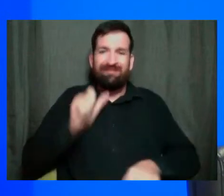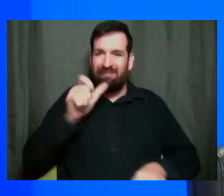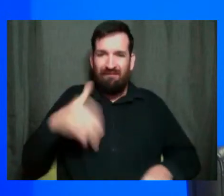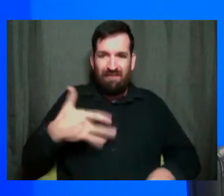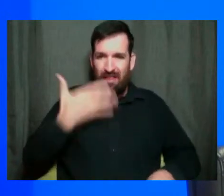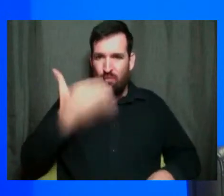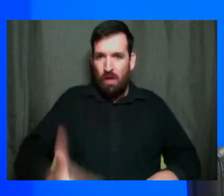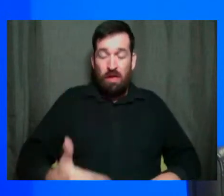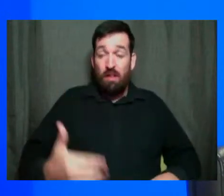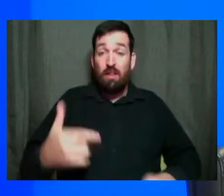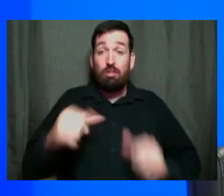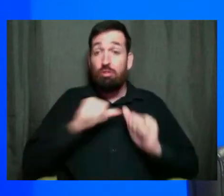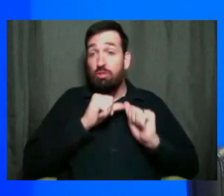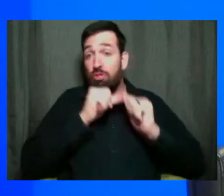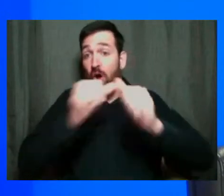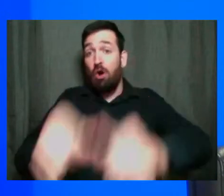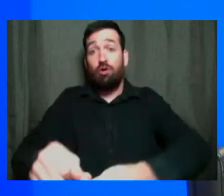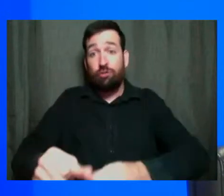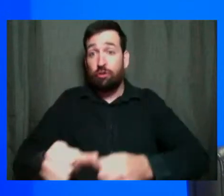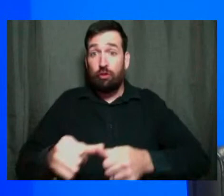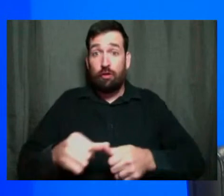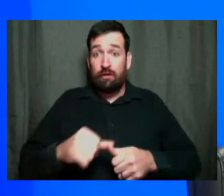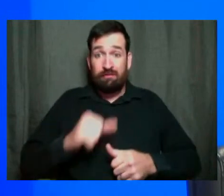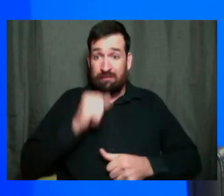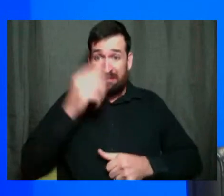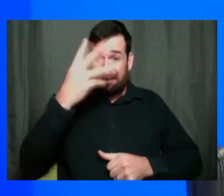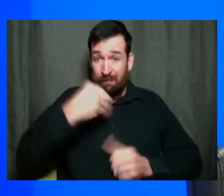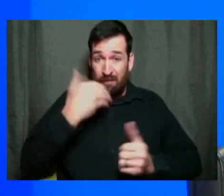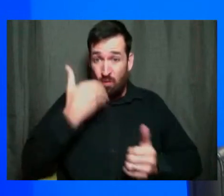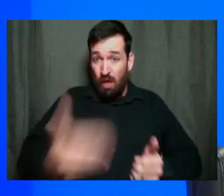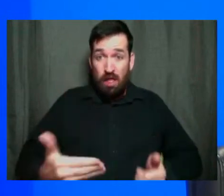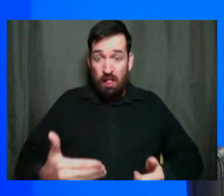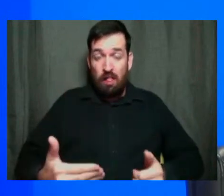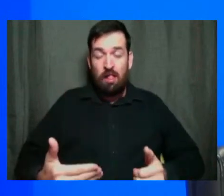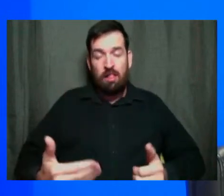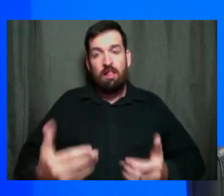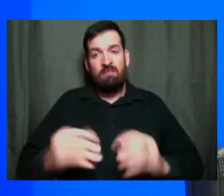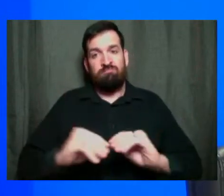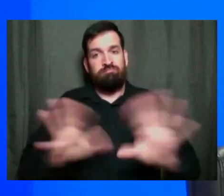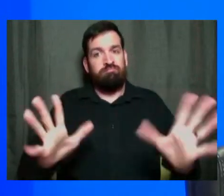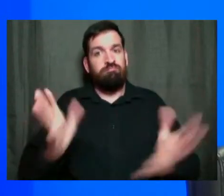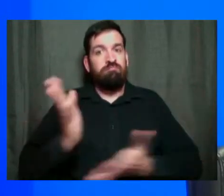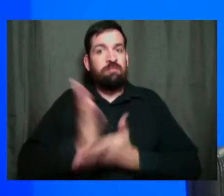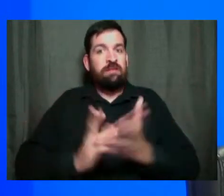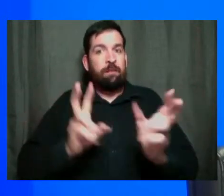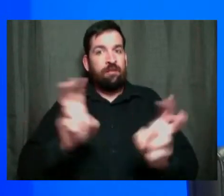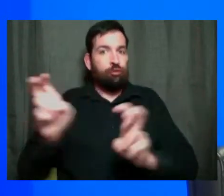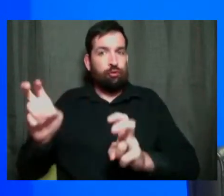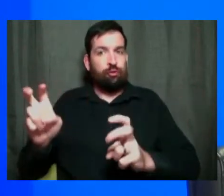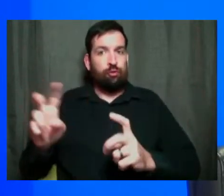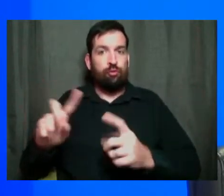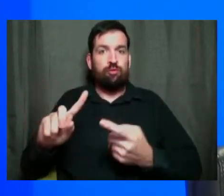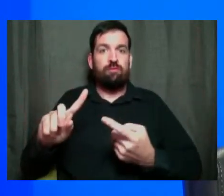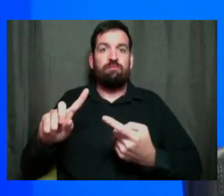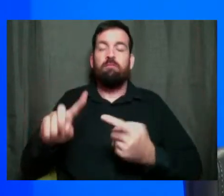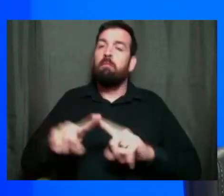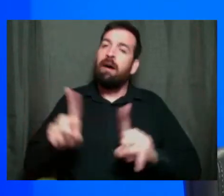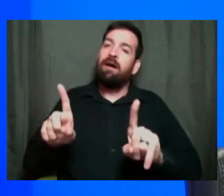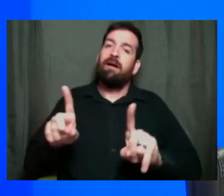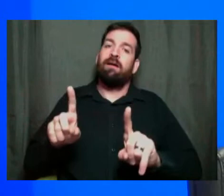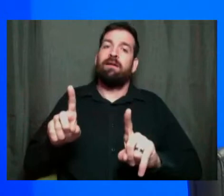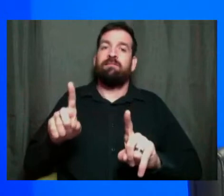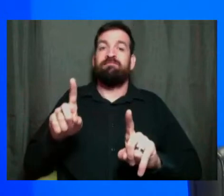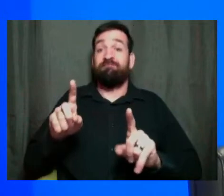Long-term chronic sleep deprivation clearly has, some issues, but that's more whenever we kind of artificially do that in the sleep lab. There's